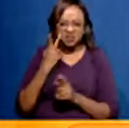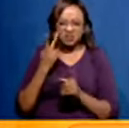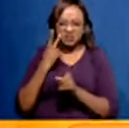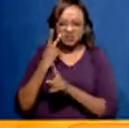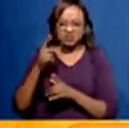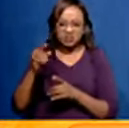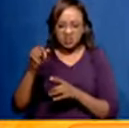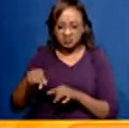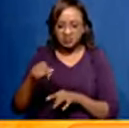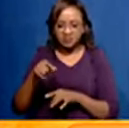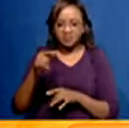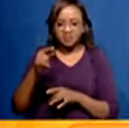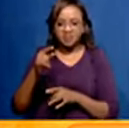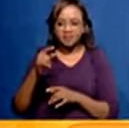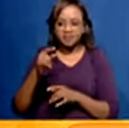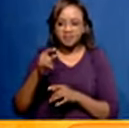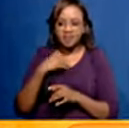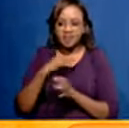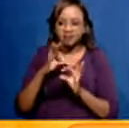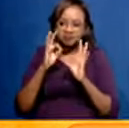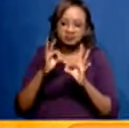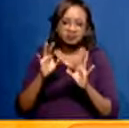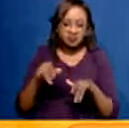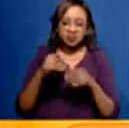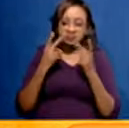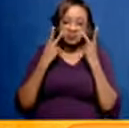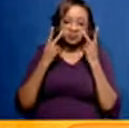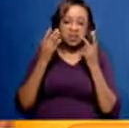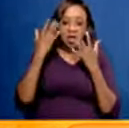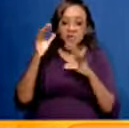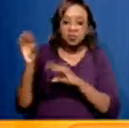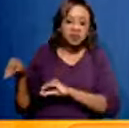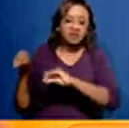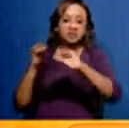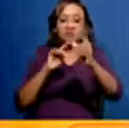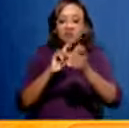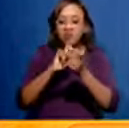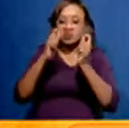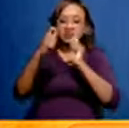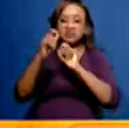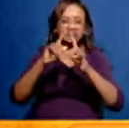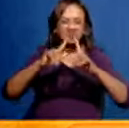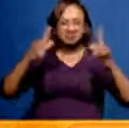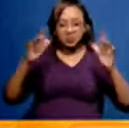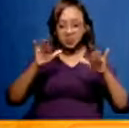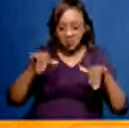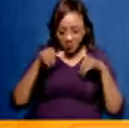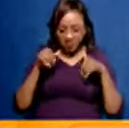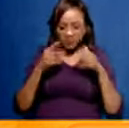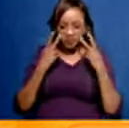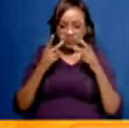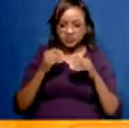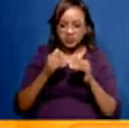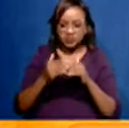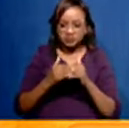there's energy on campus. So, I mean, I don't foresee sort of a massive transition, but I mean, 6 months from now, I will give you a better and more